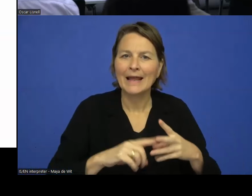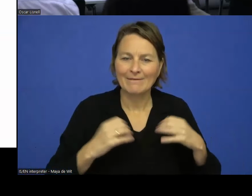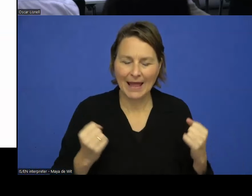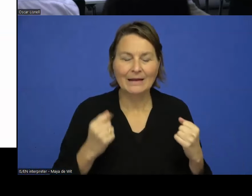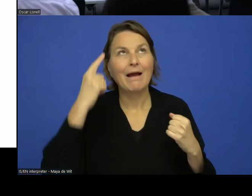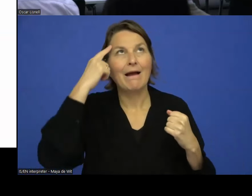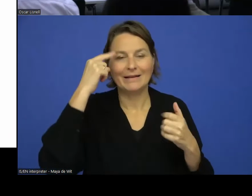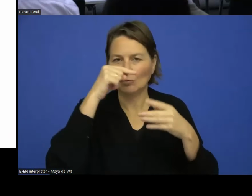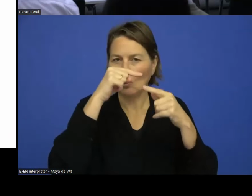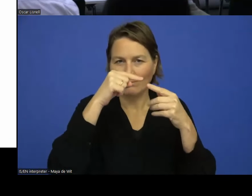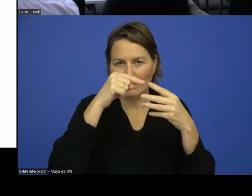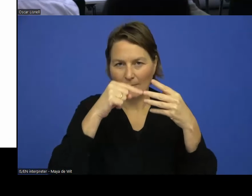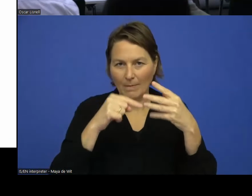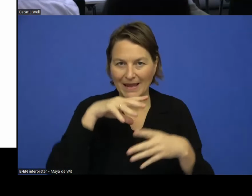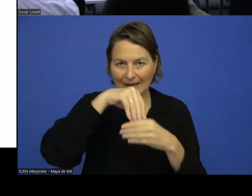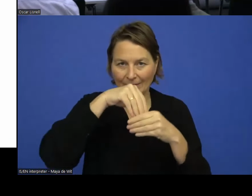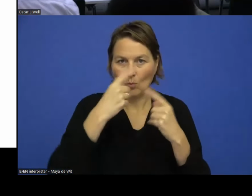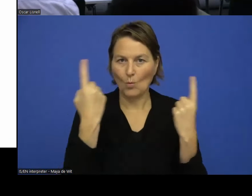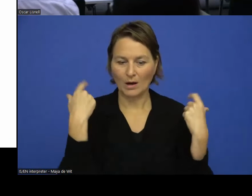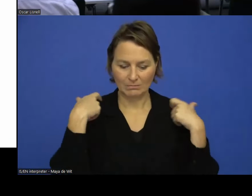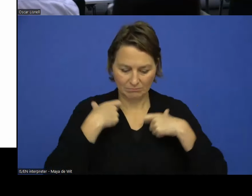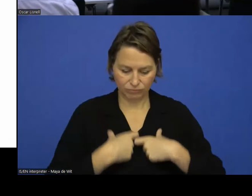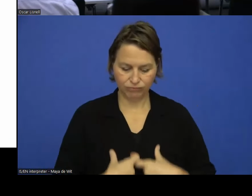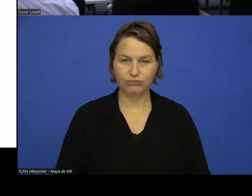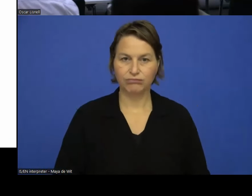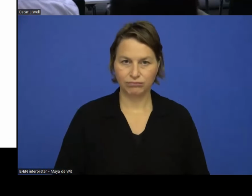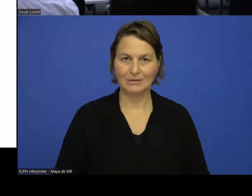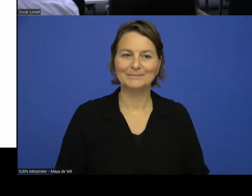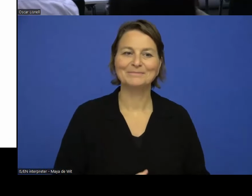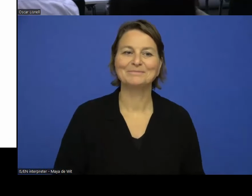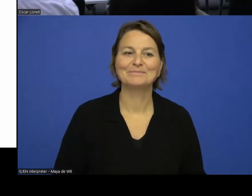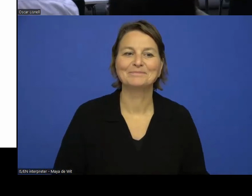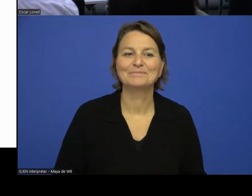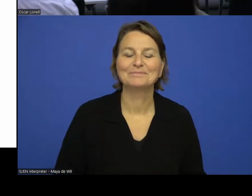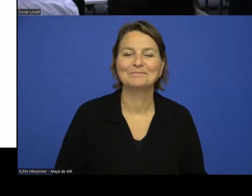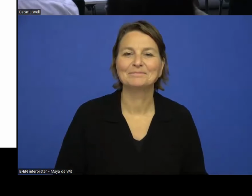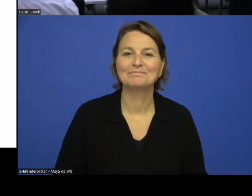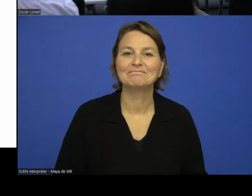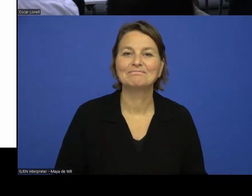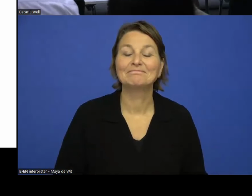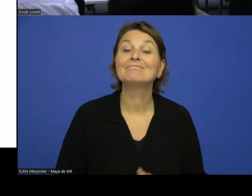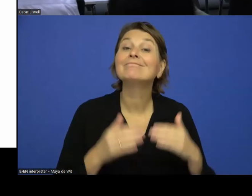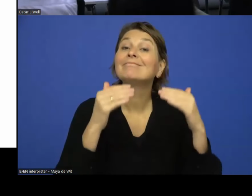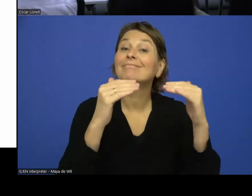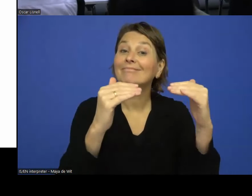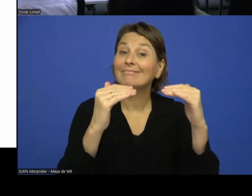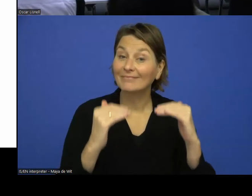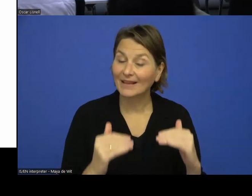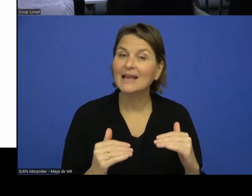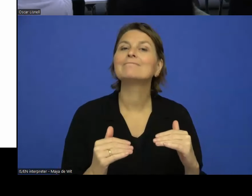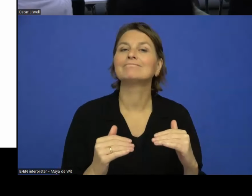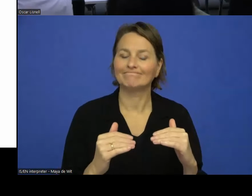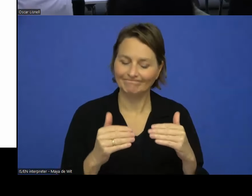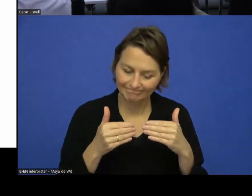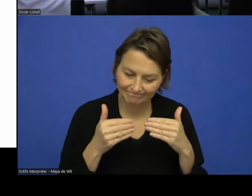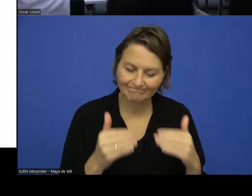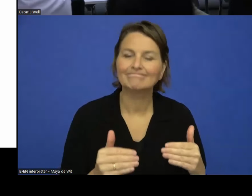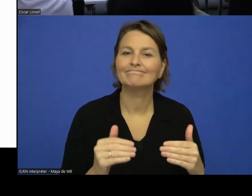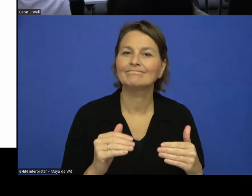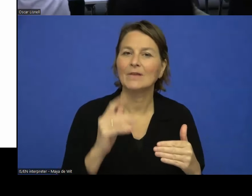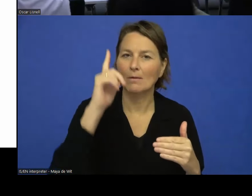embedded. So then, based on the work there, we started the Include Center,